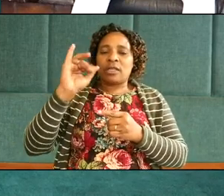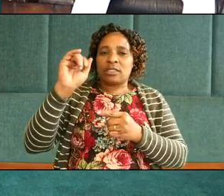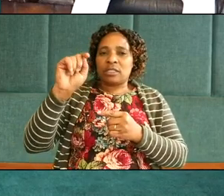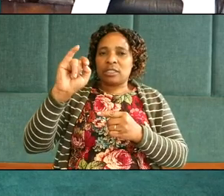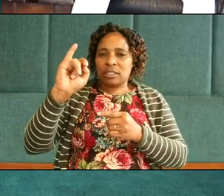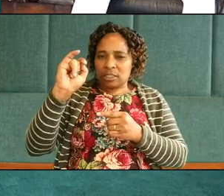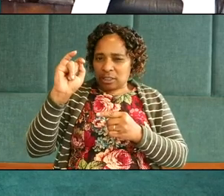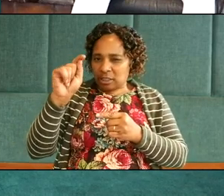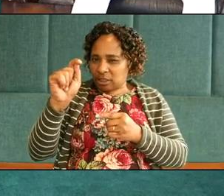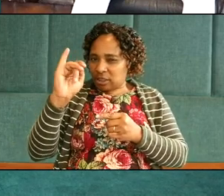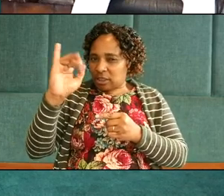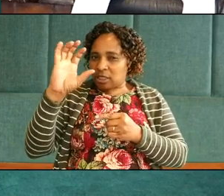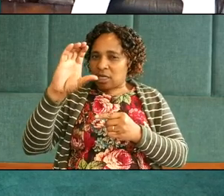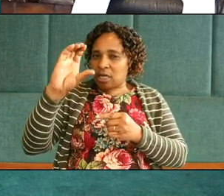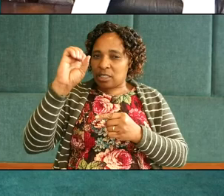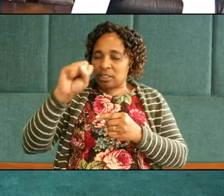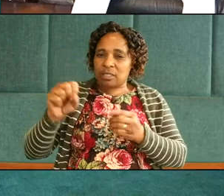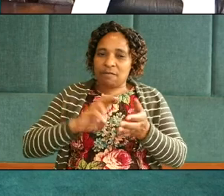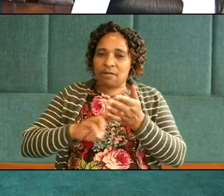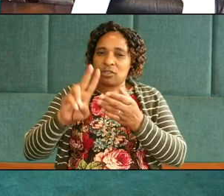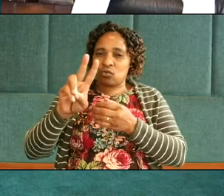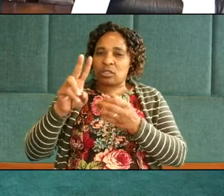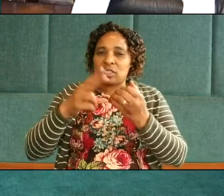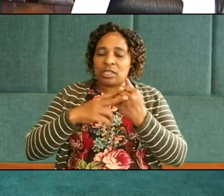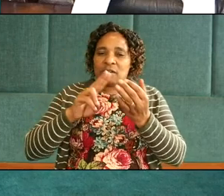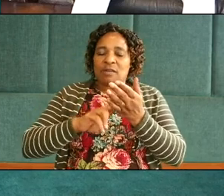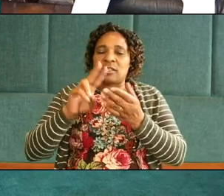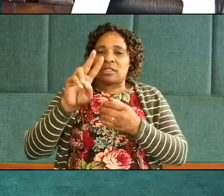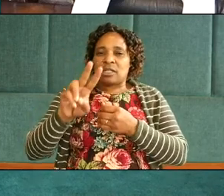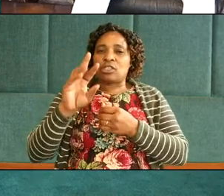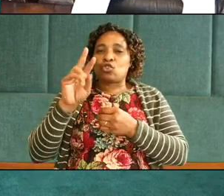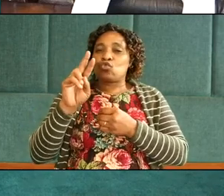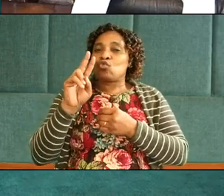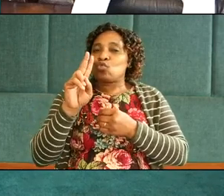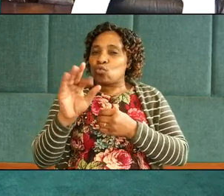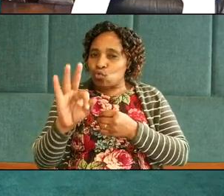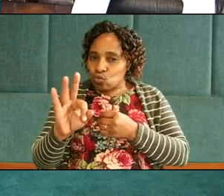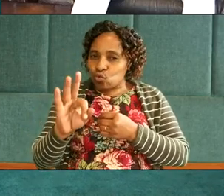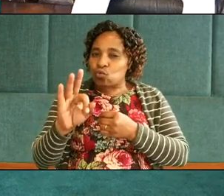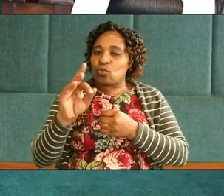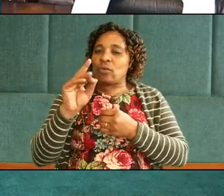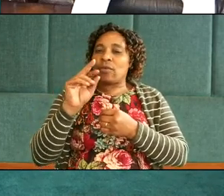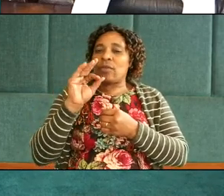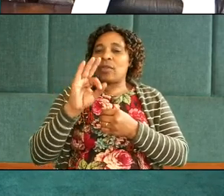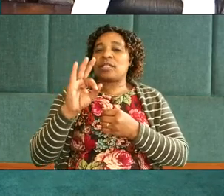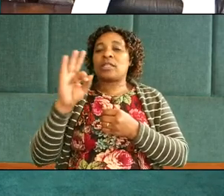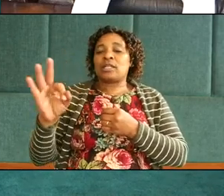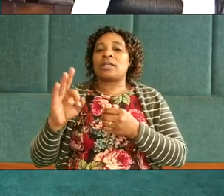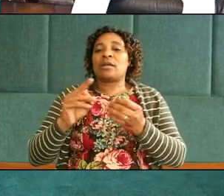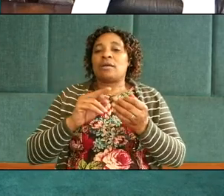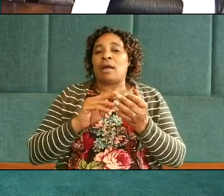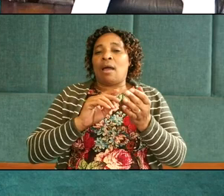27, verse 30 to 33, and Haggai chapter 1, verse 2 to 11.